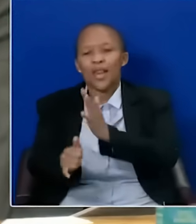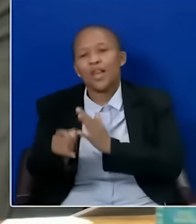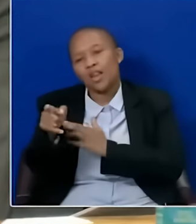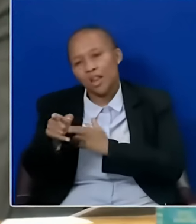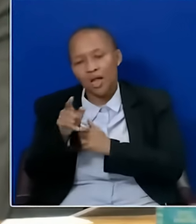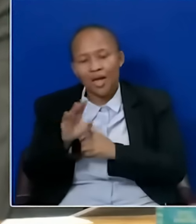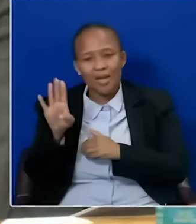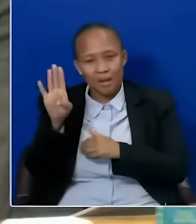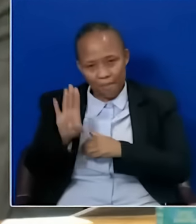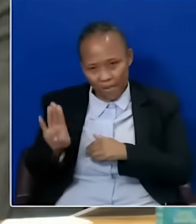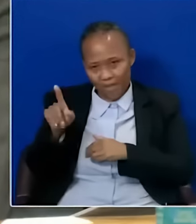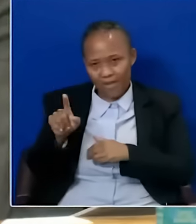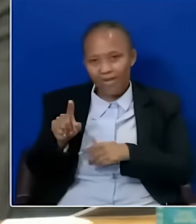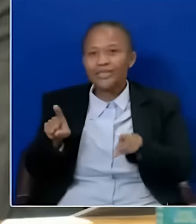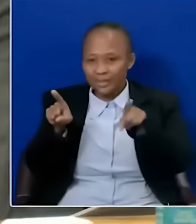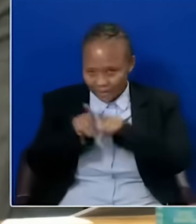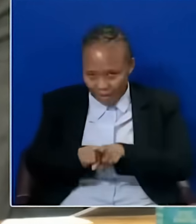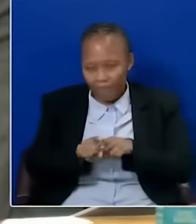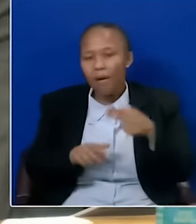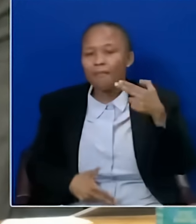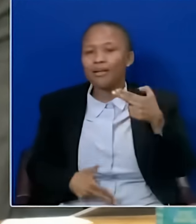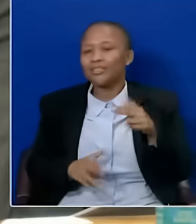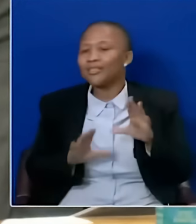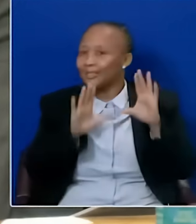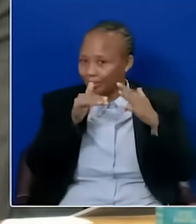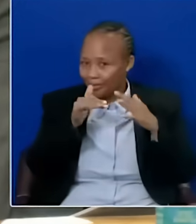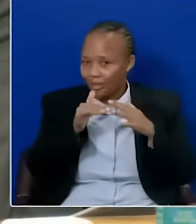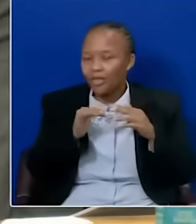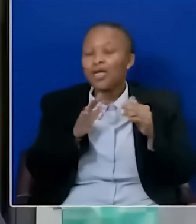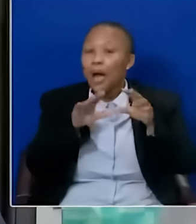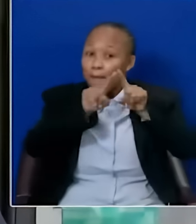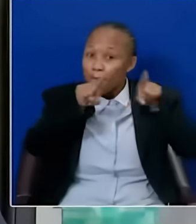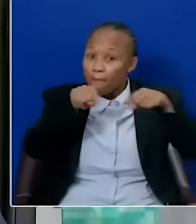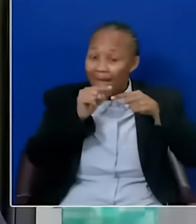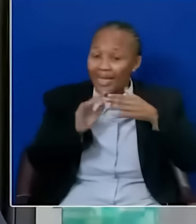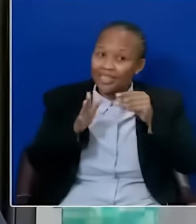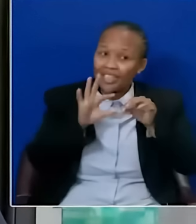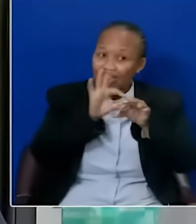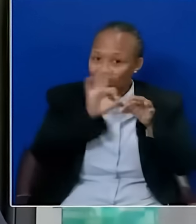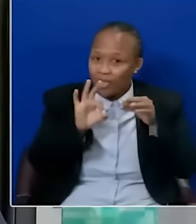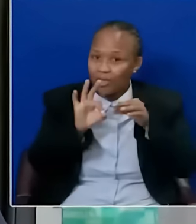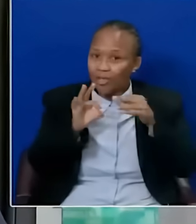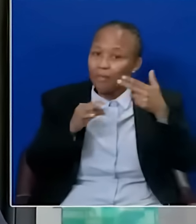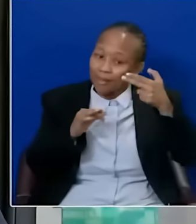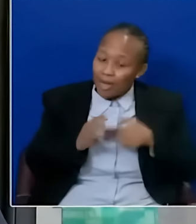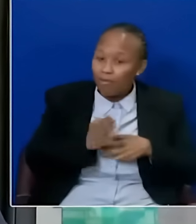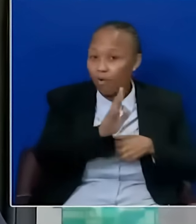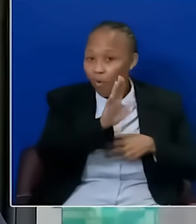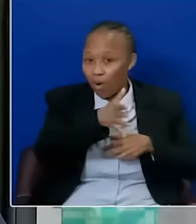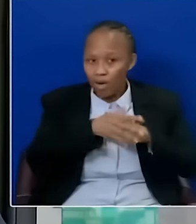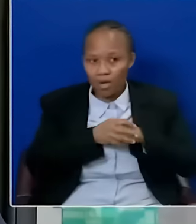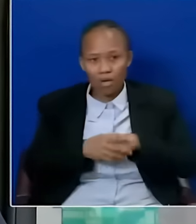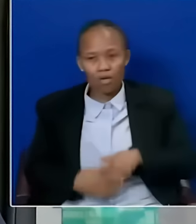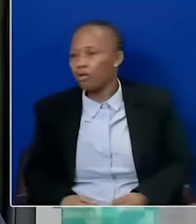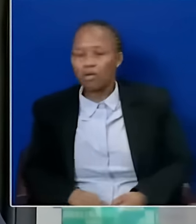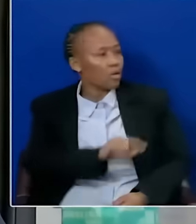ballistics section in sealed bags. No, Commissioner. Where would those weapons be?